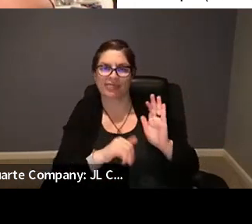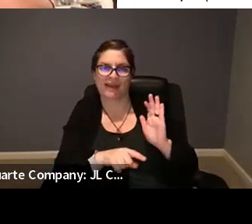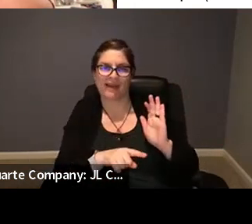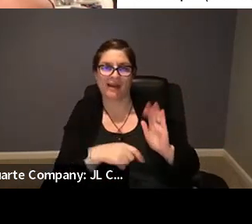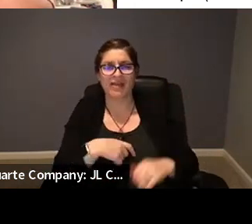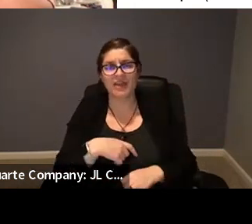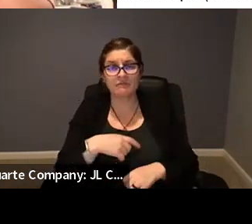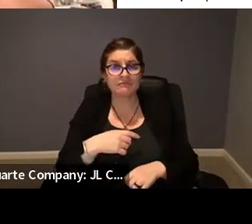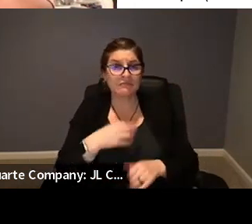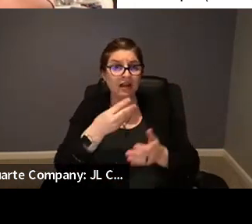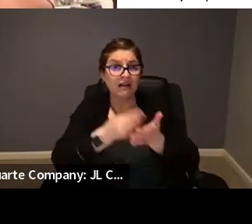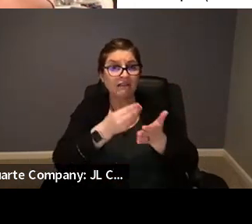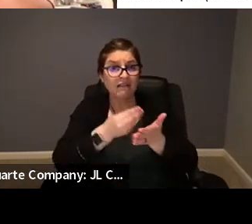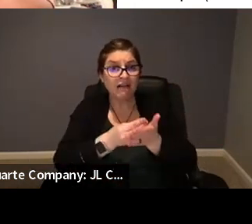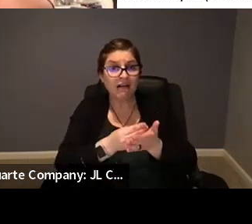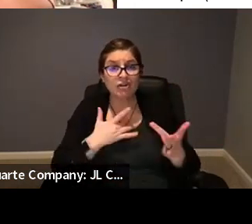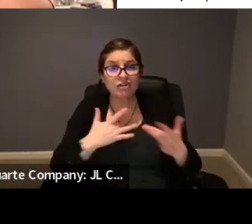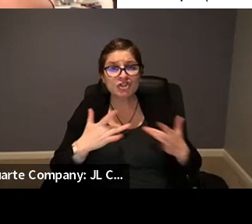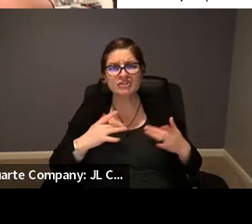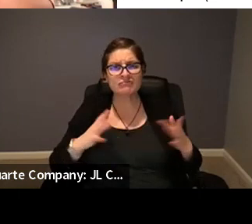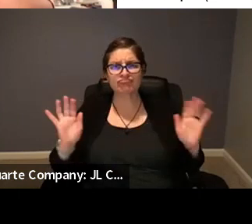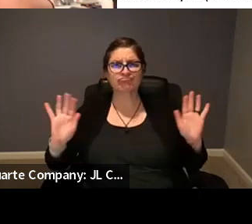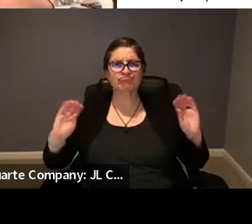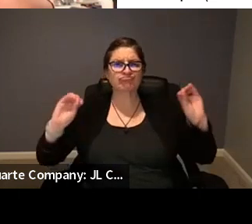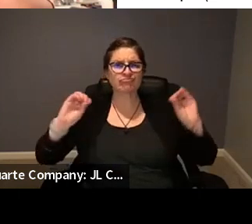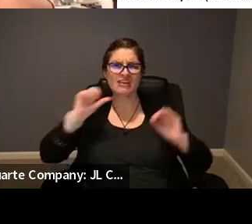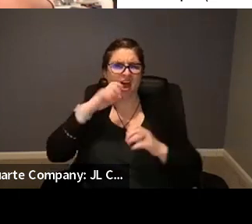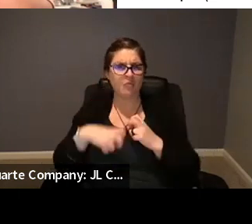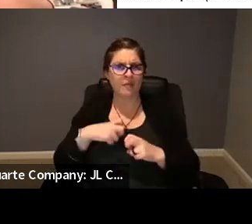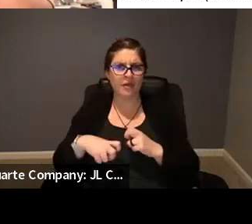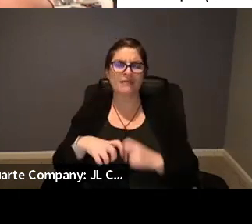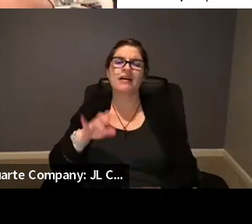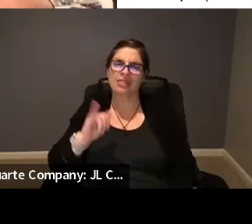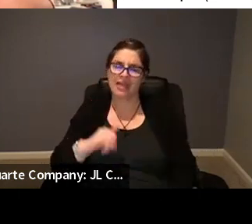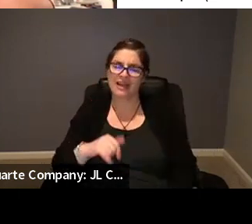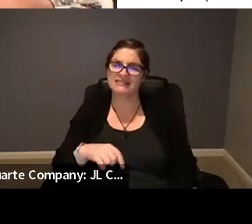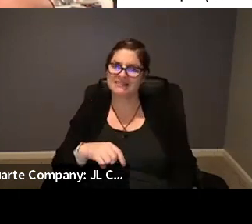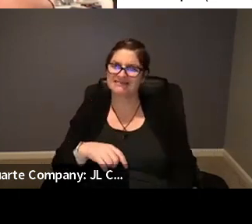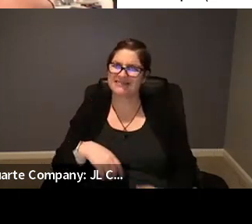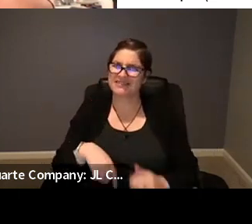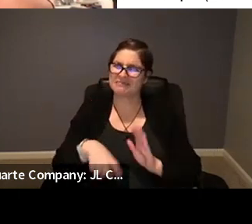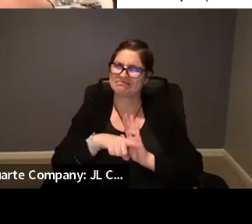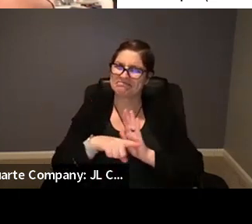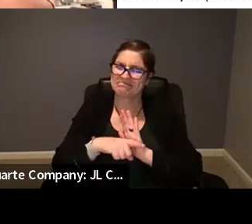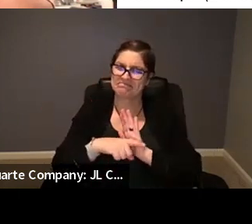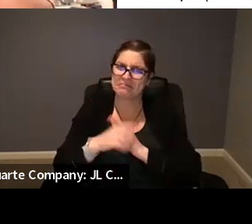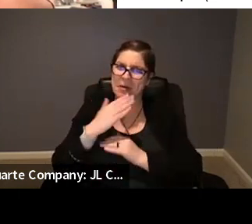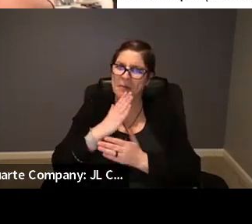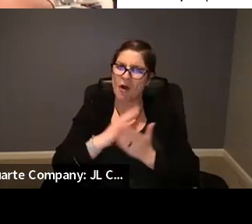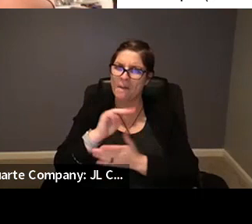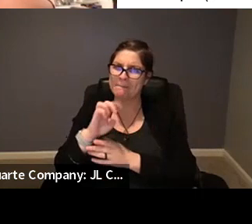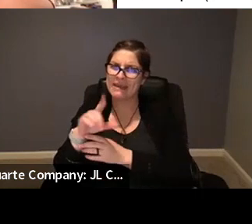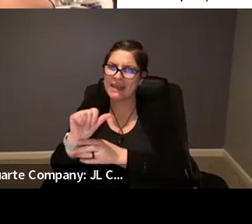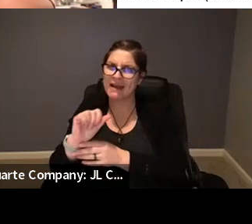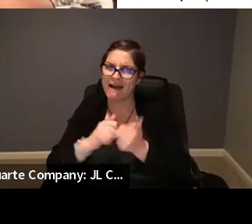financial concerns are not our problem. So that's always the bad faith element of media portrayal